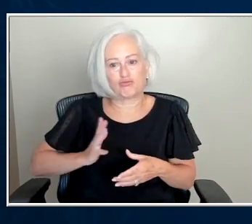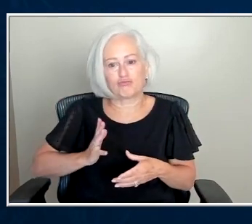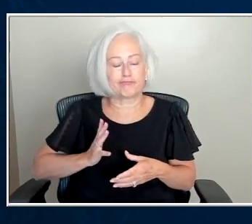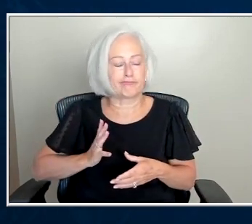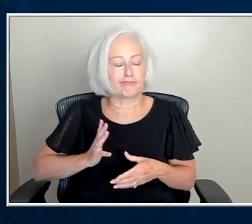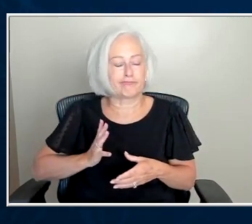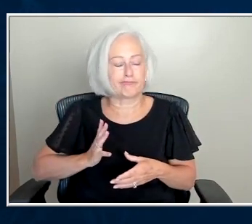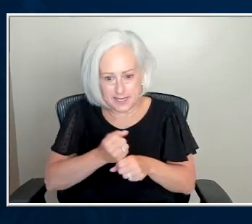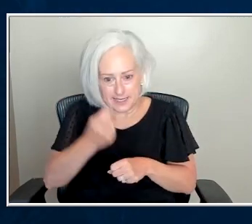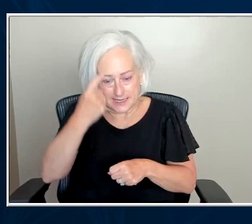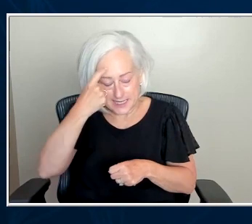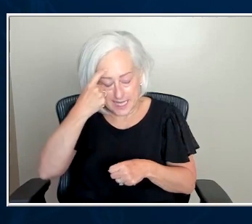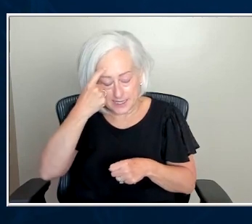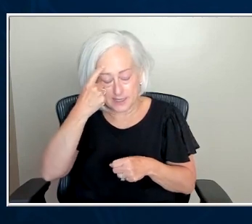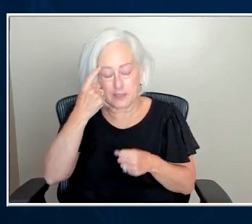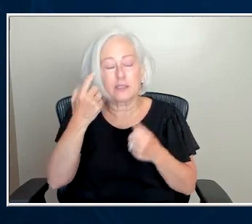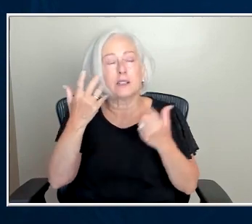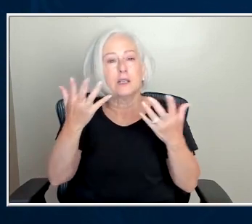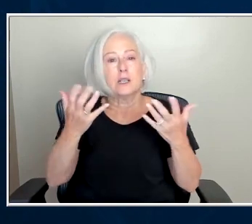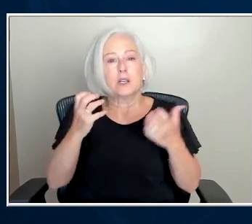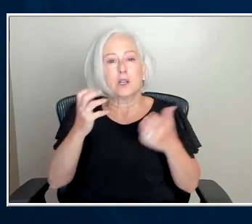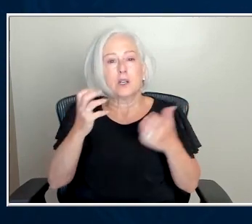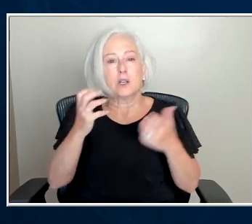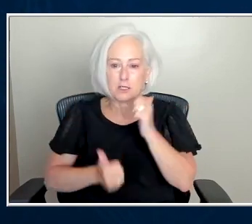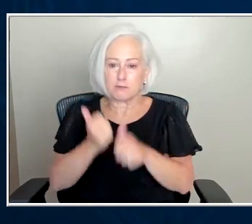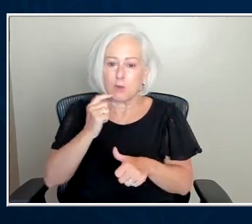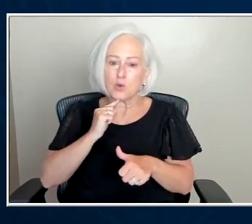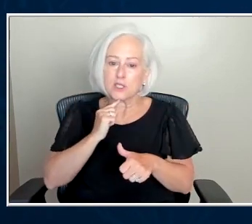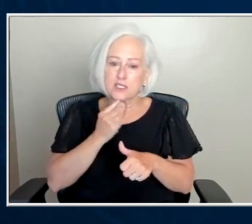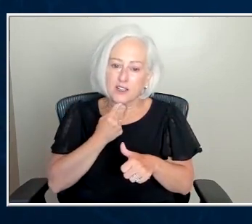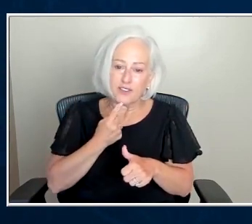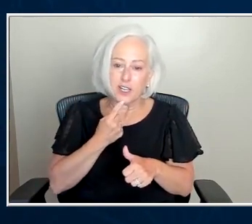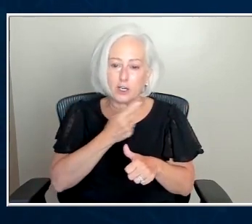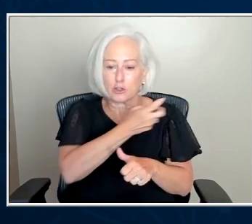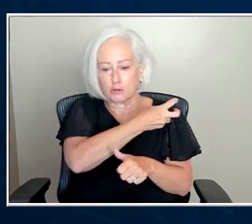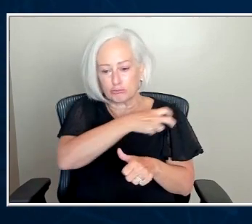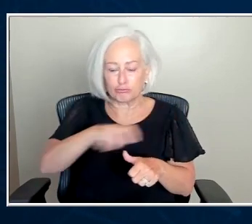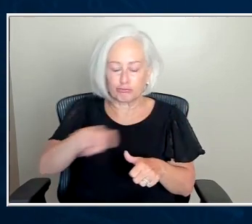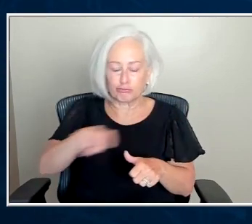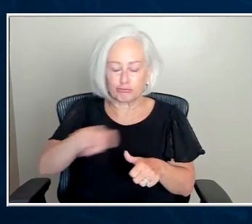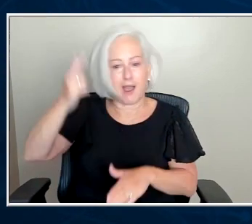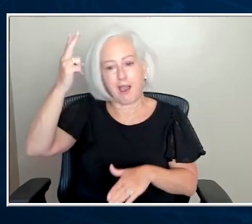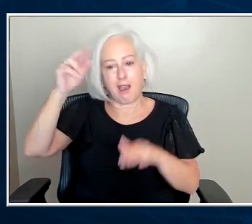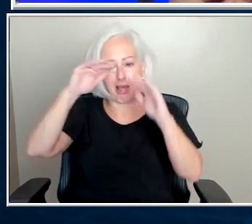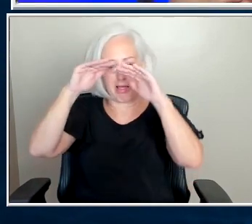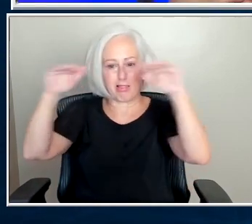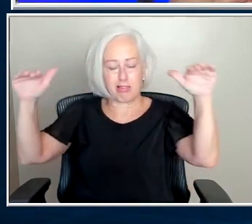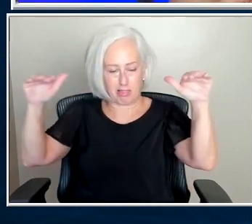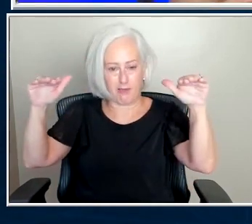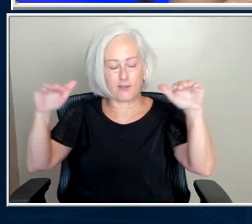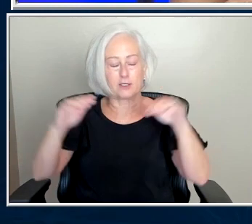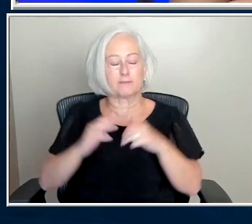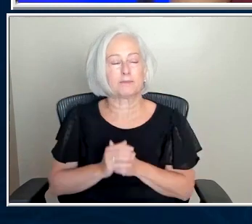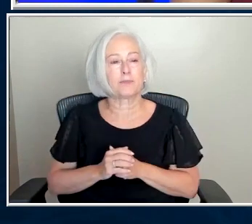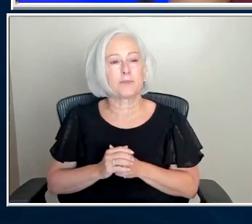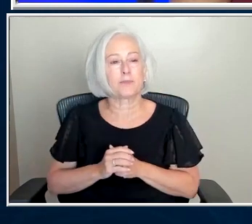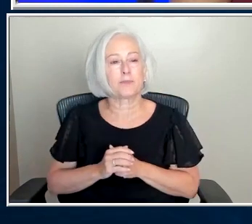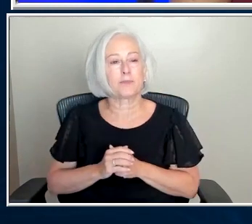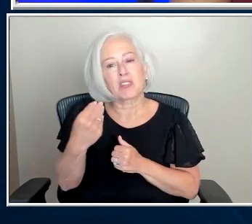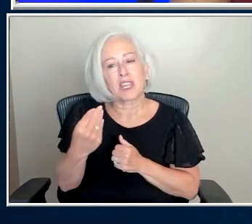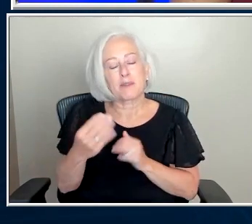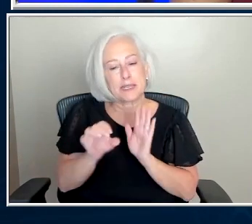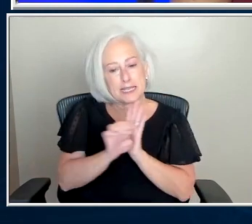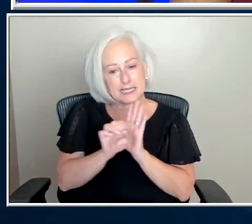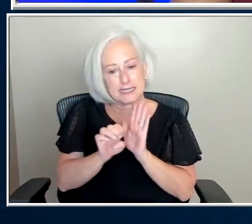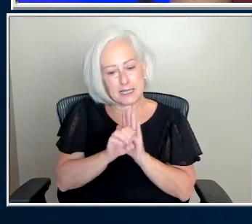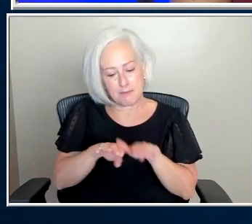so we want the patients who are the most severely injured to go to the highest level of trauma centers in an expedited fashion. So maybe give us an example of what a Level 1 trauma center